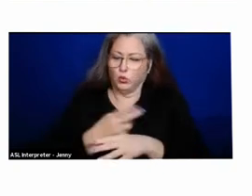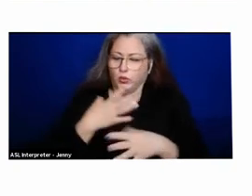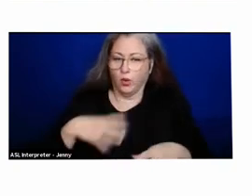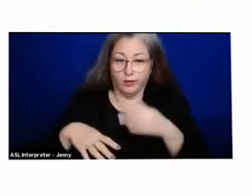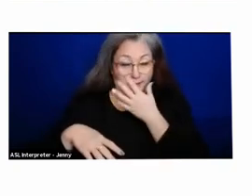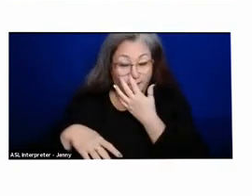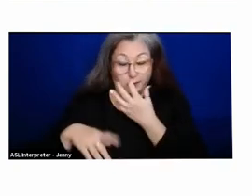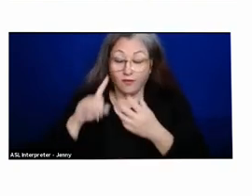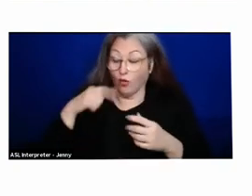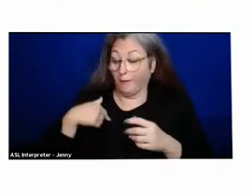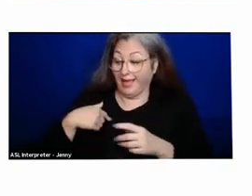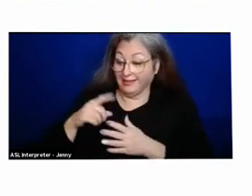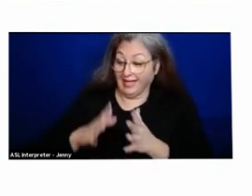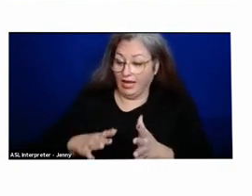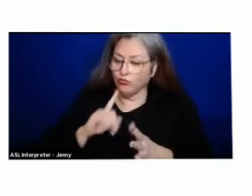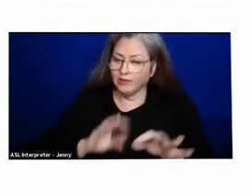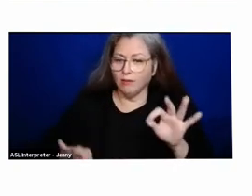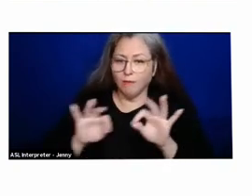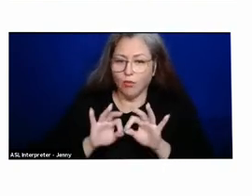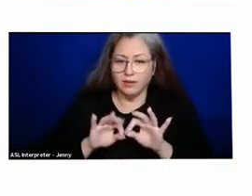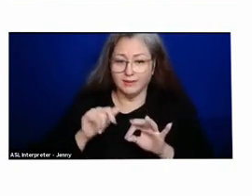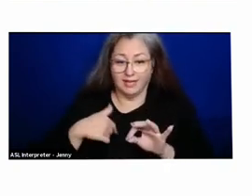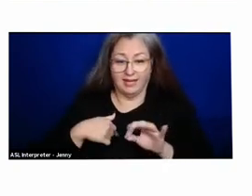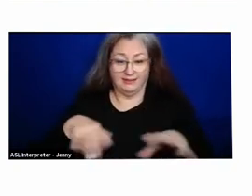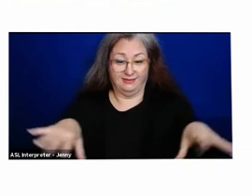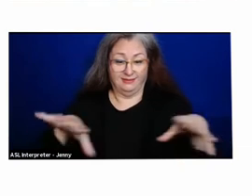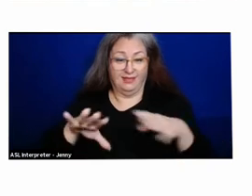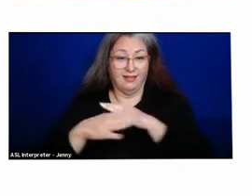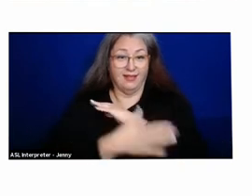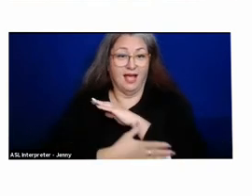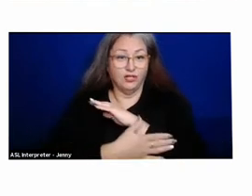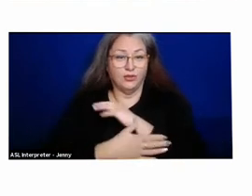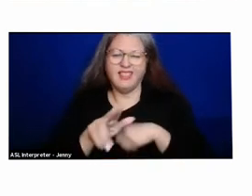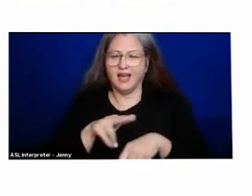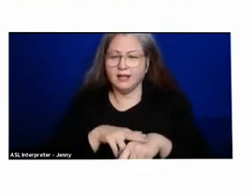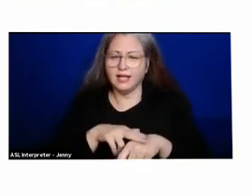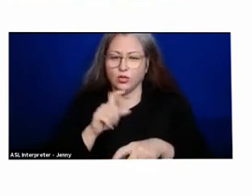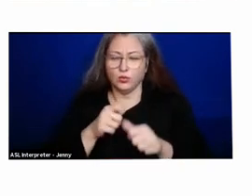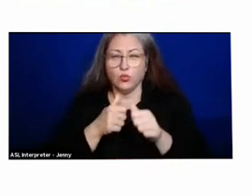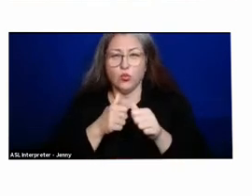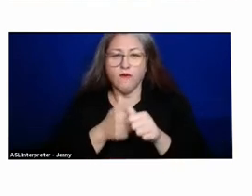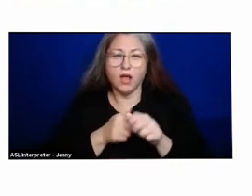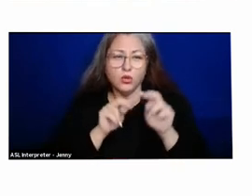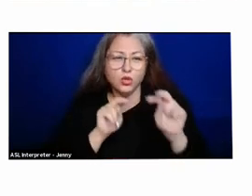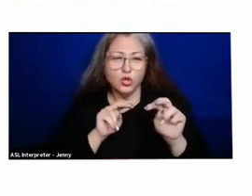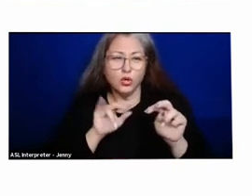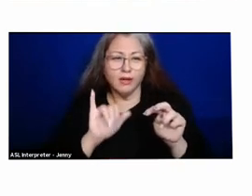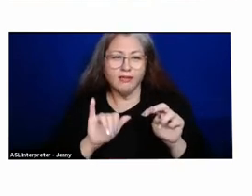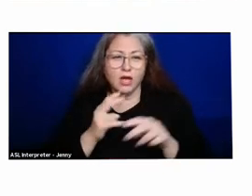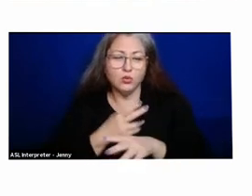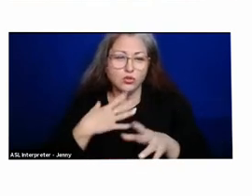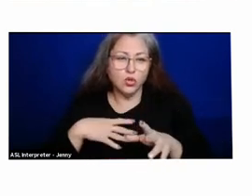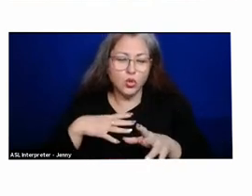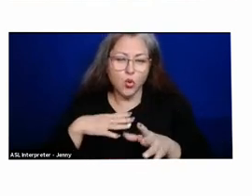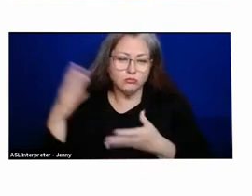a designer, but I also feel for us as a nation, because just by following the influx of secondhand clothes and